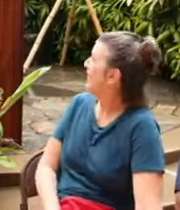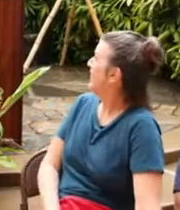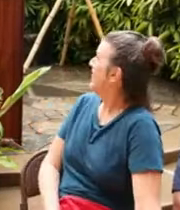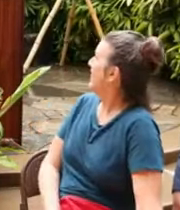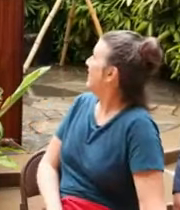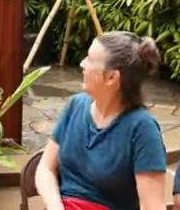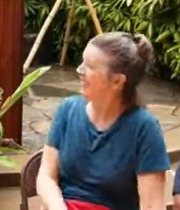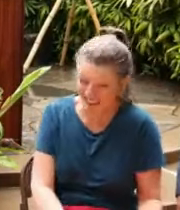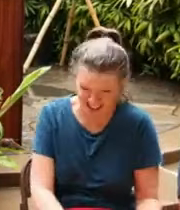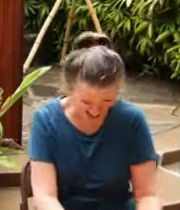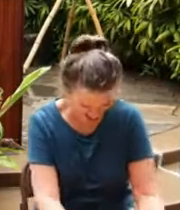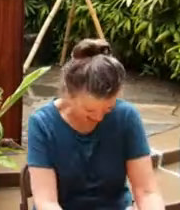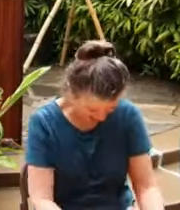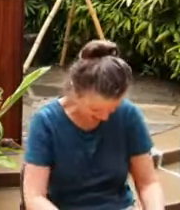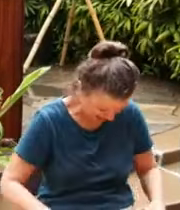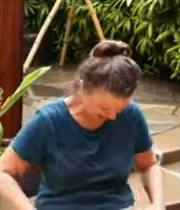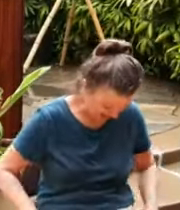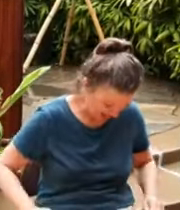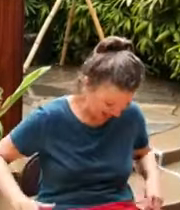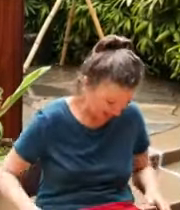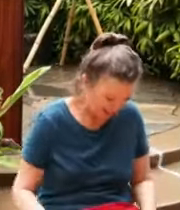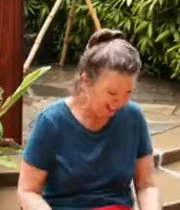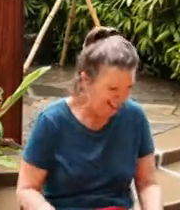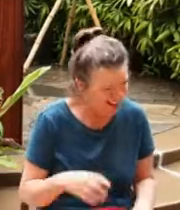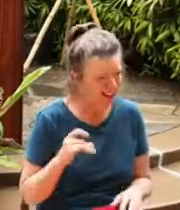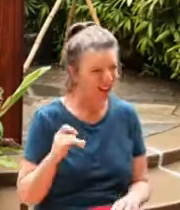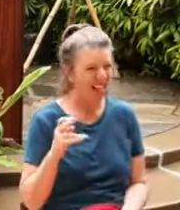Oh, see, Kalina.